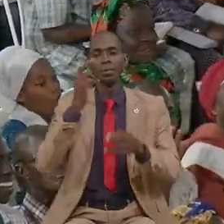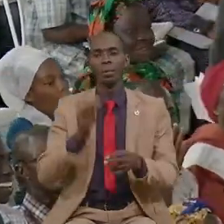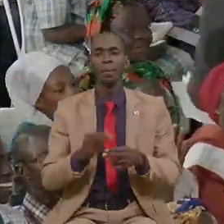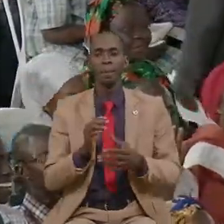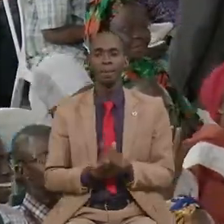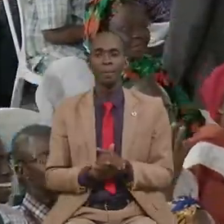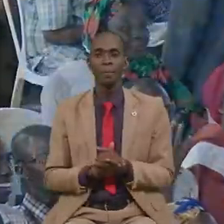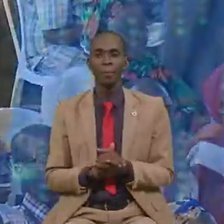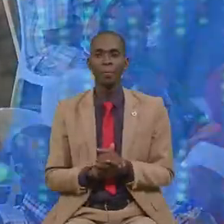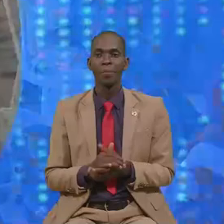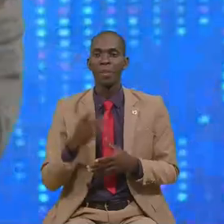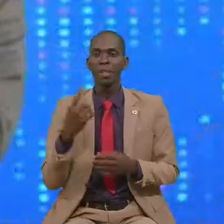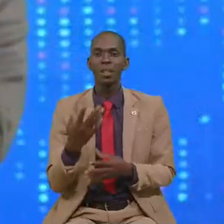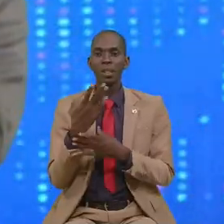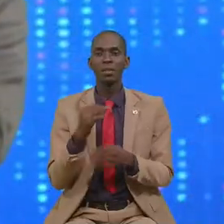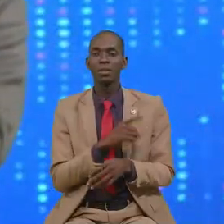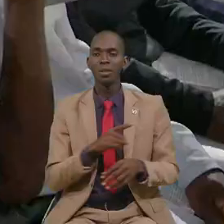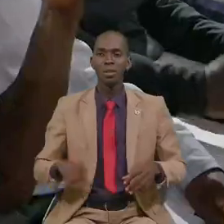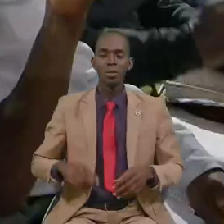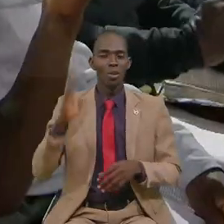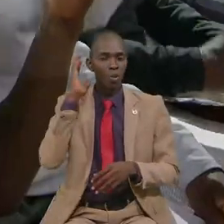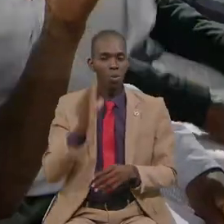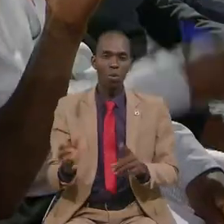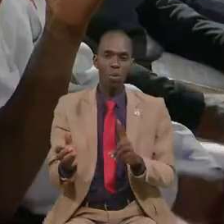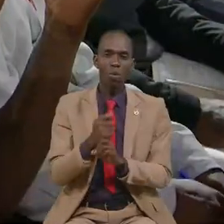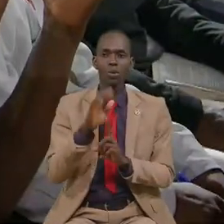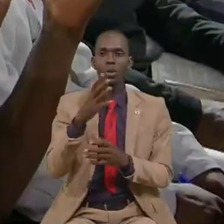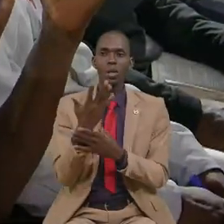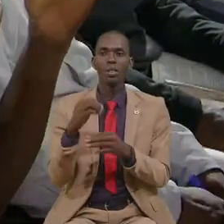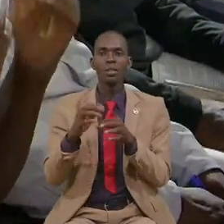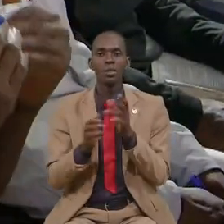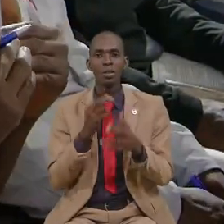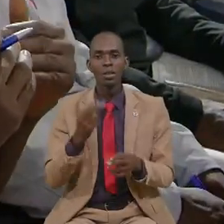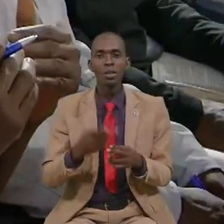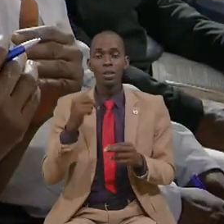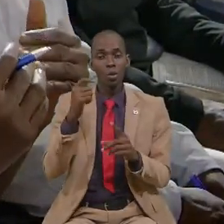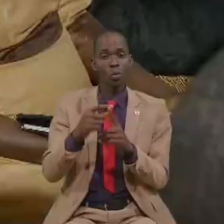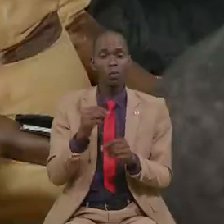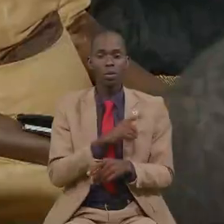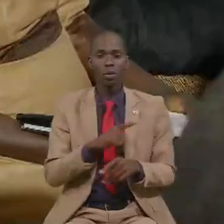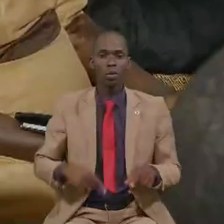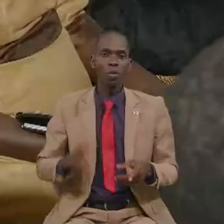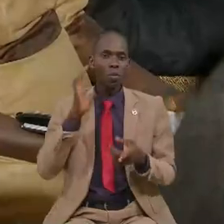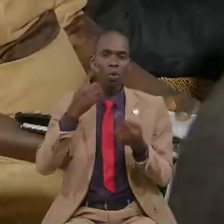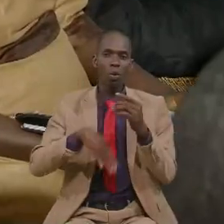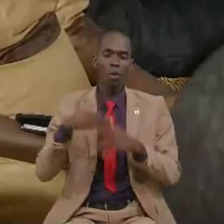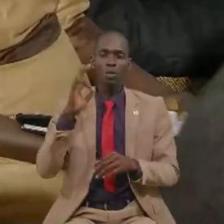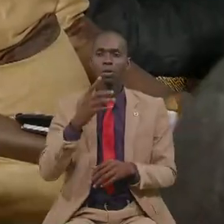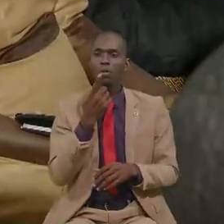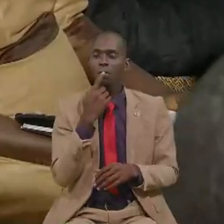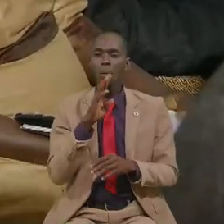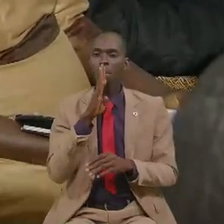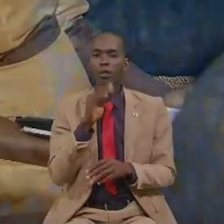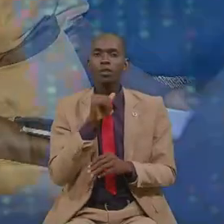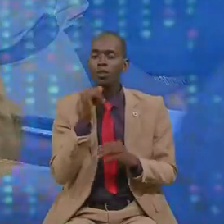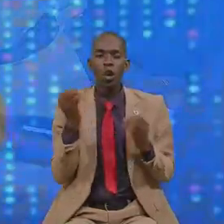The hand of the Lord will hold your hand. The word of the Lord will come out of your mouth. Be not afraid